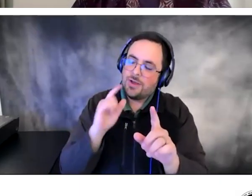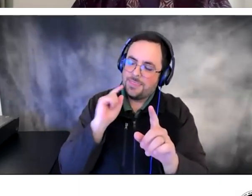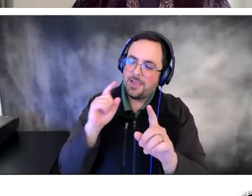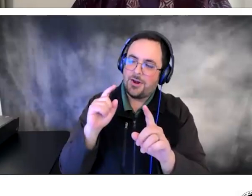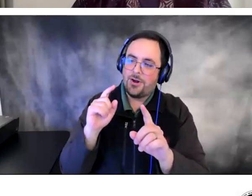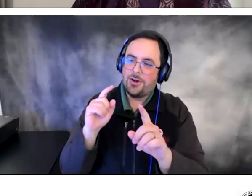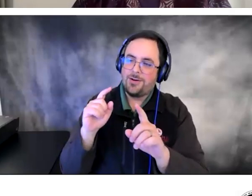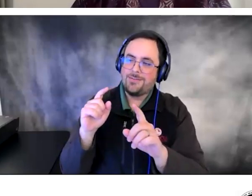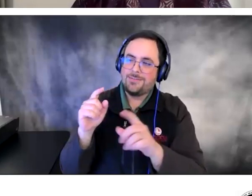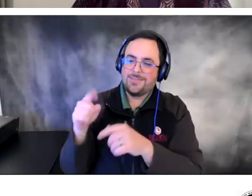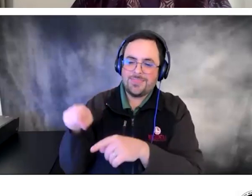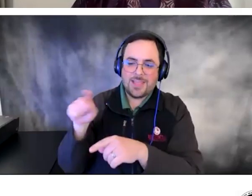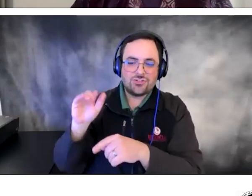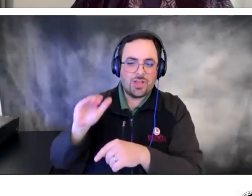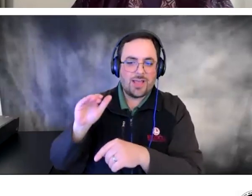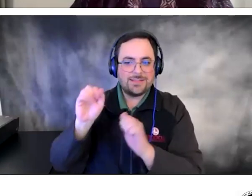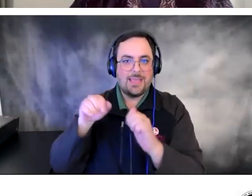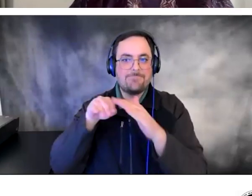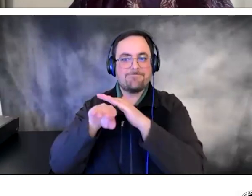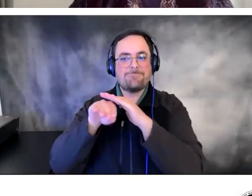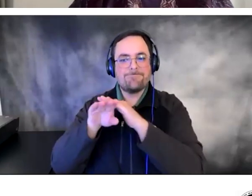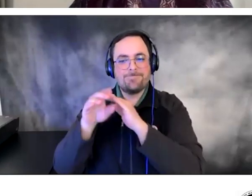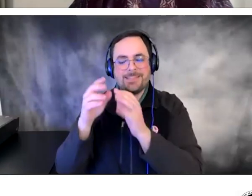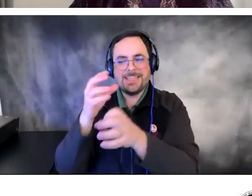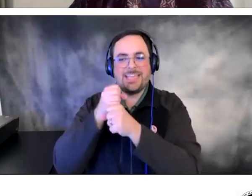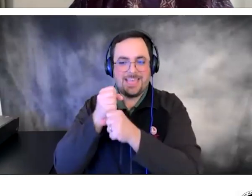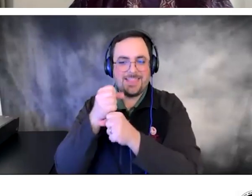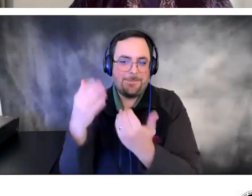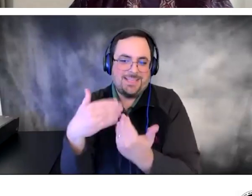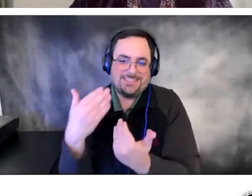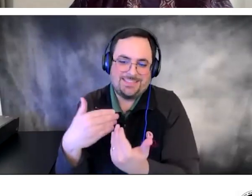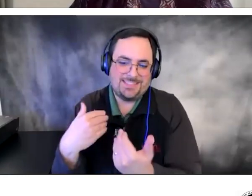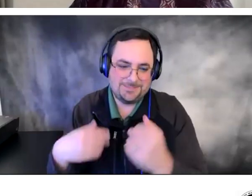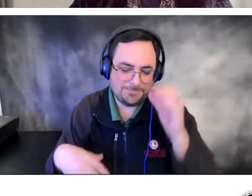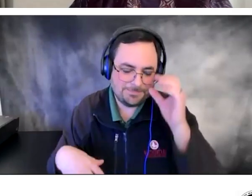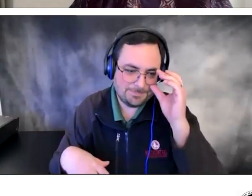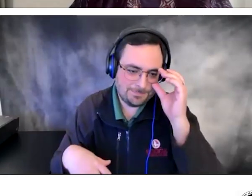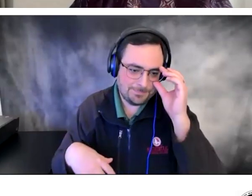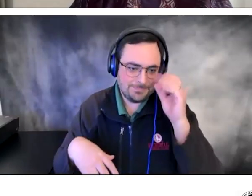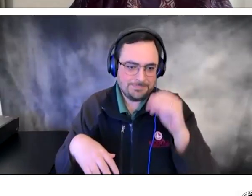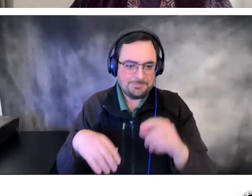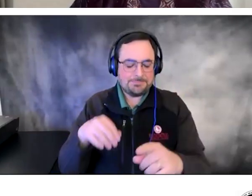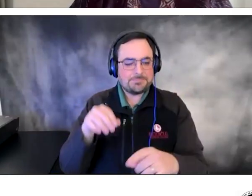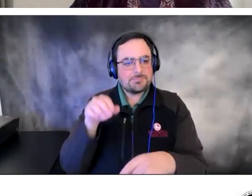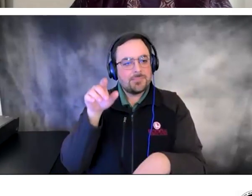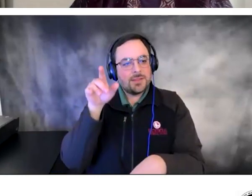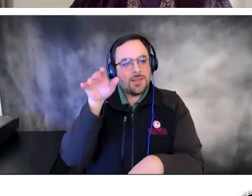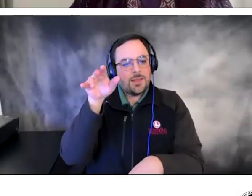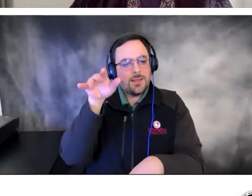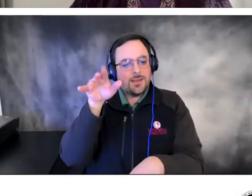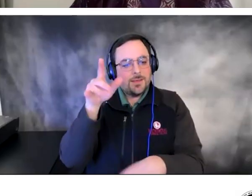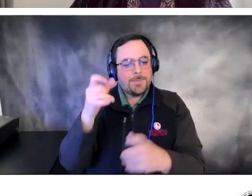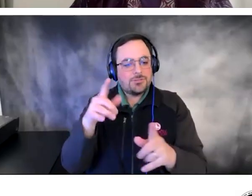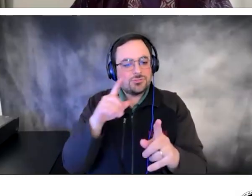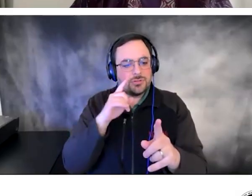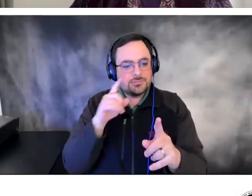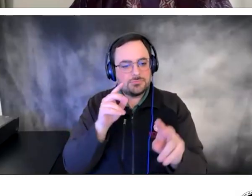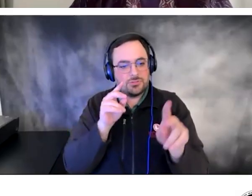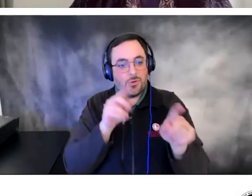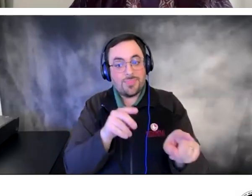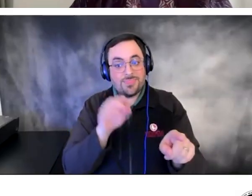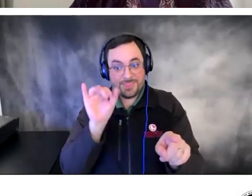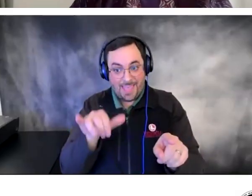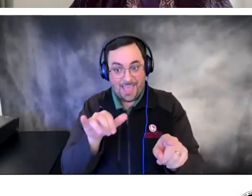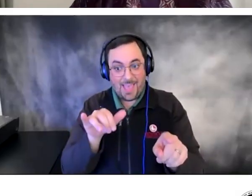accessible place in your classroom or home. So again, you can go to Paths to Literacy to learn about tactile experience